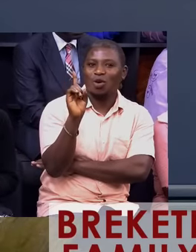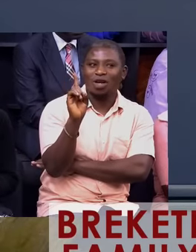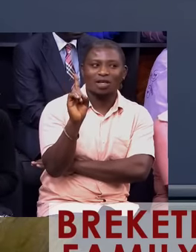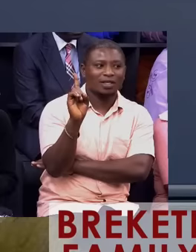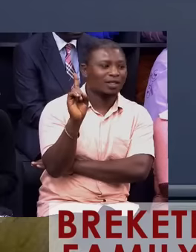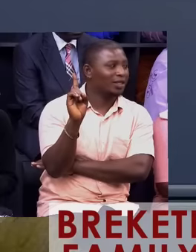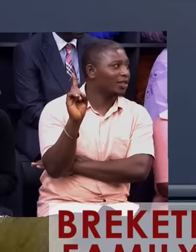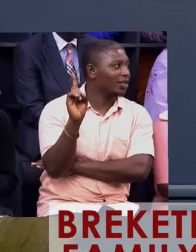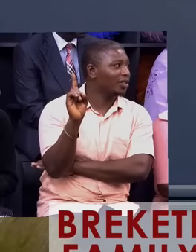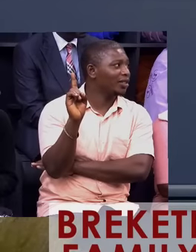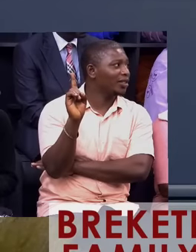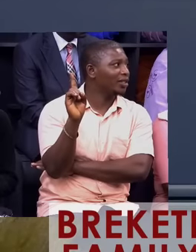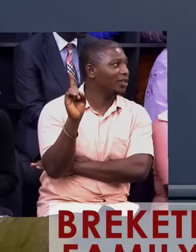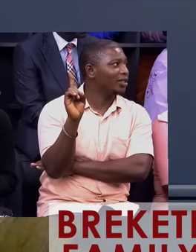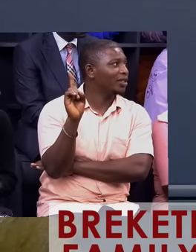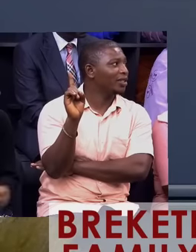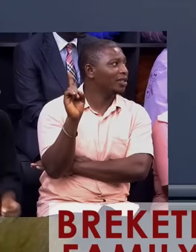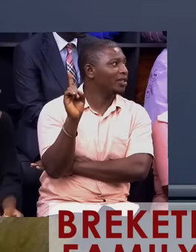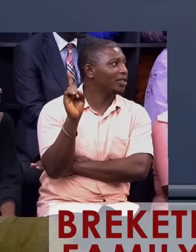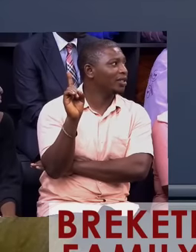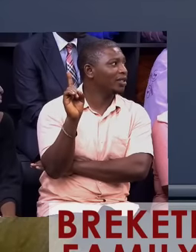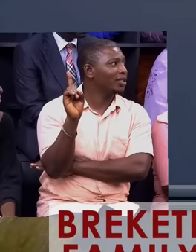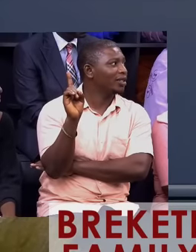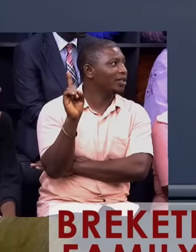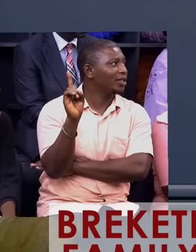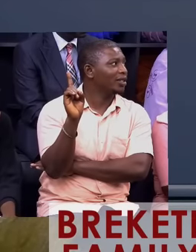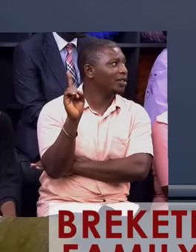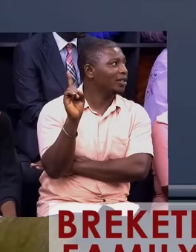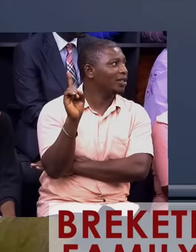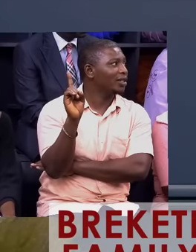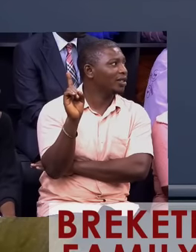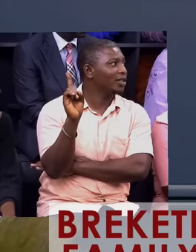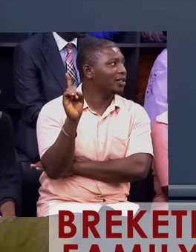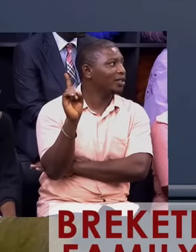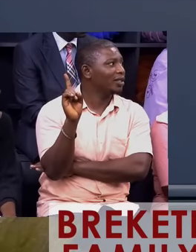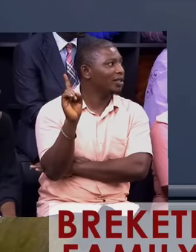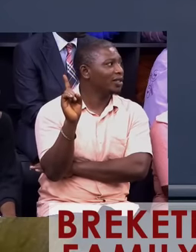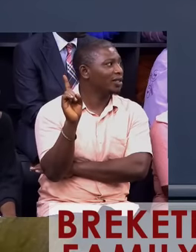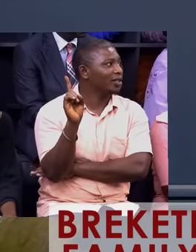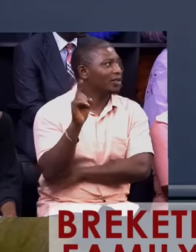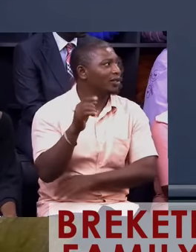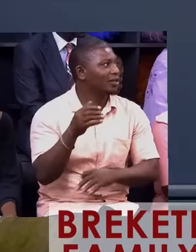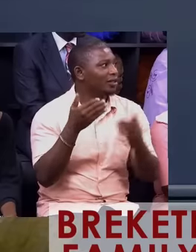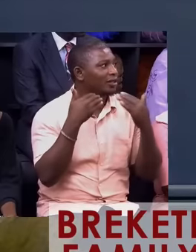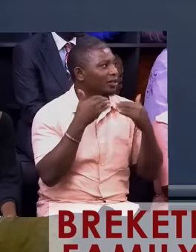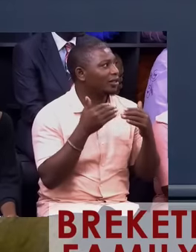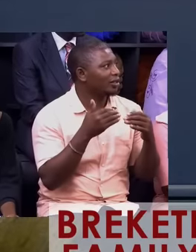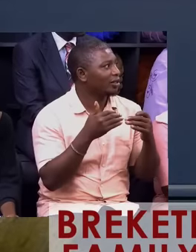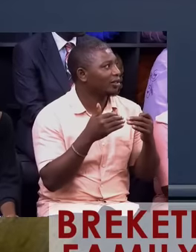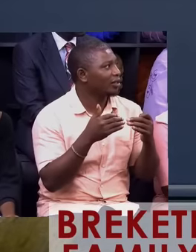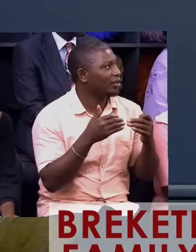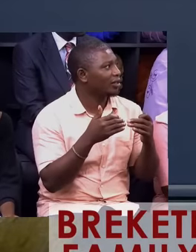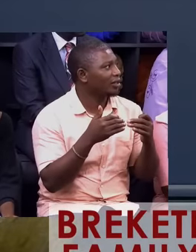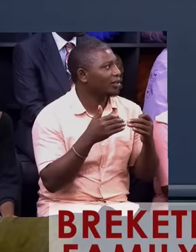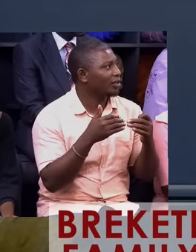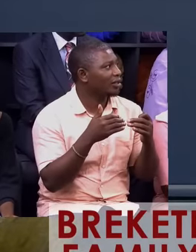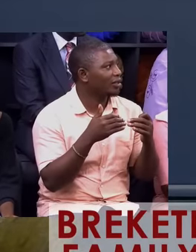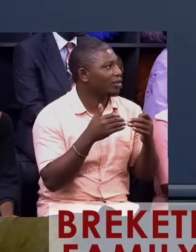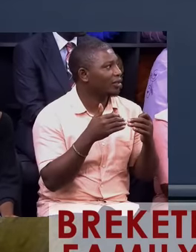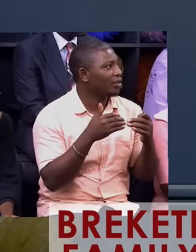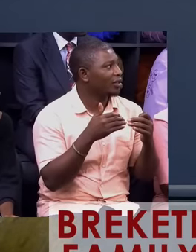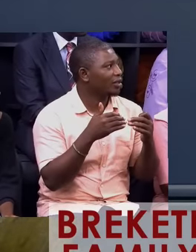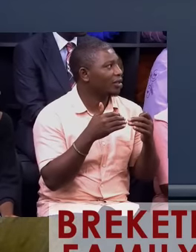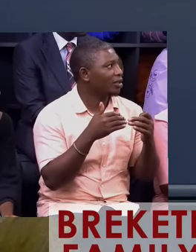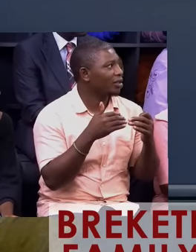end no worry we go get them okay sir we get them thank you come repeat your number